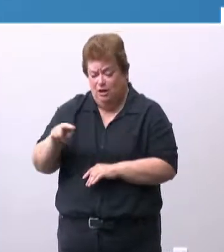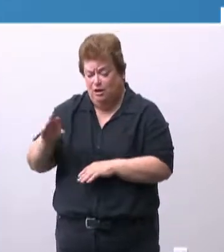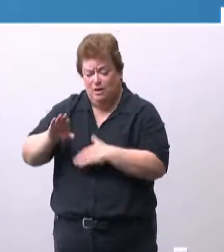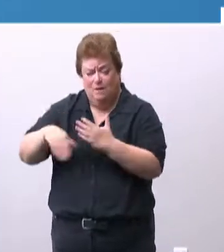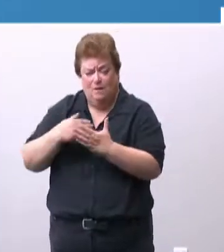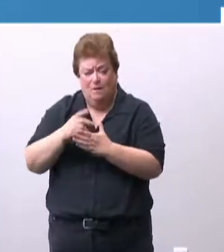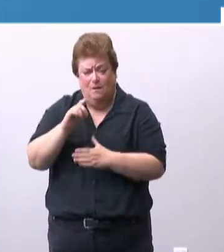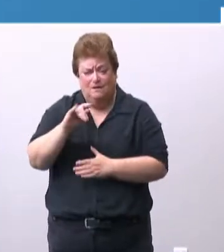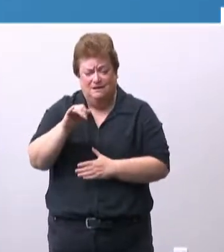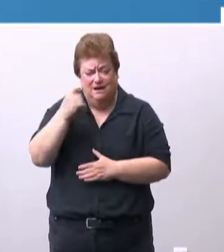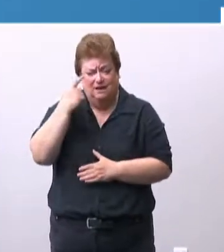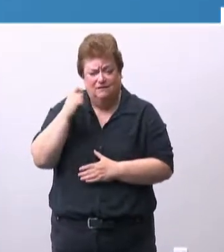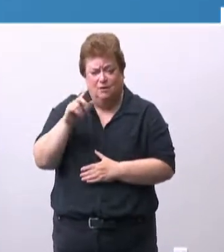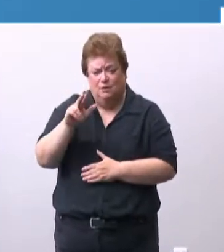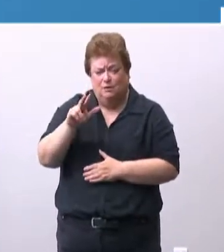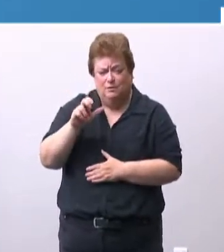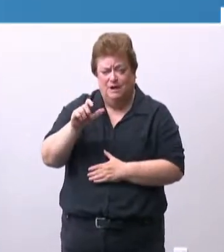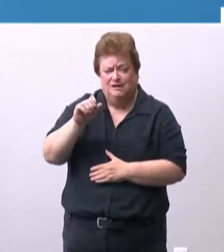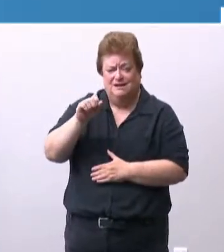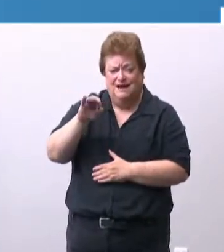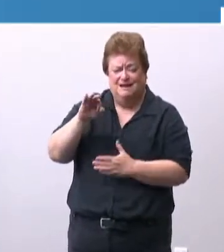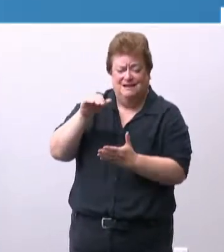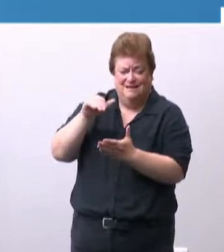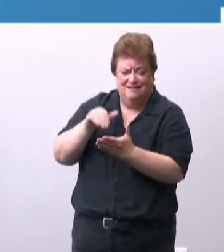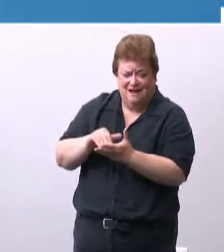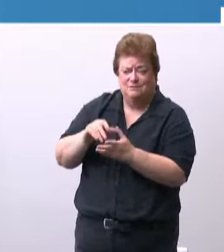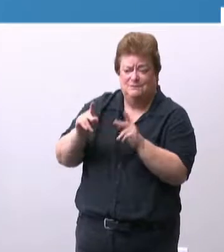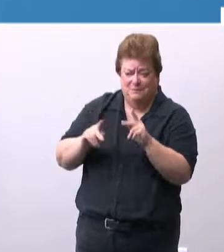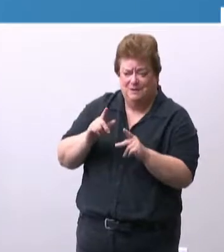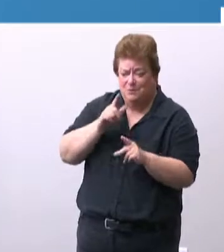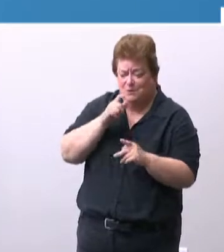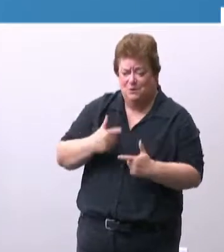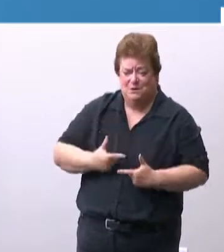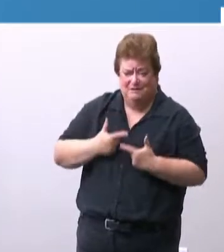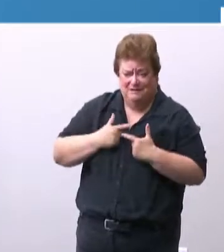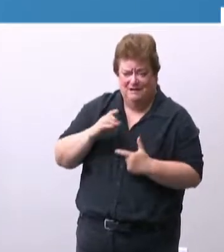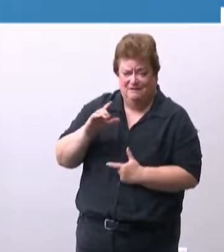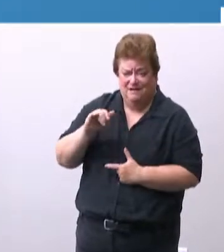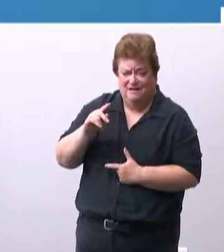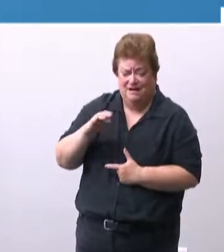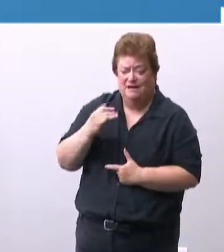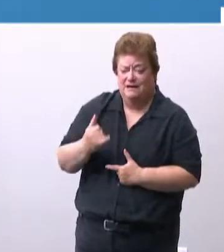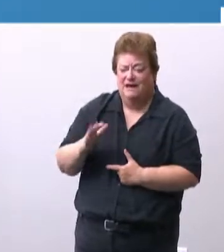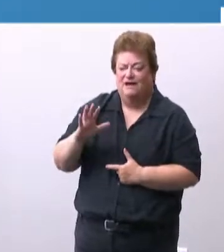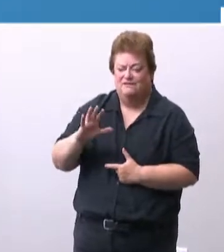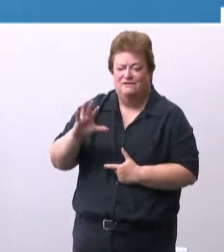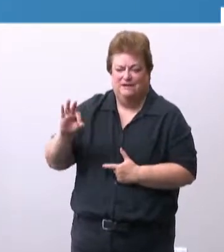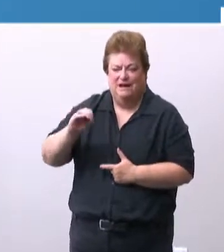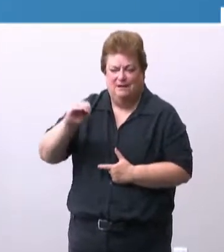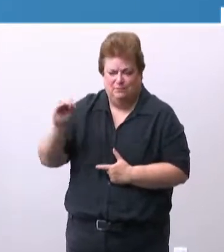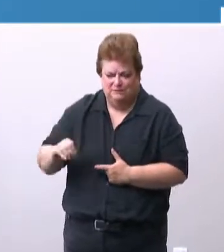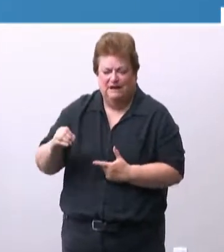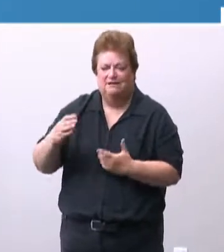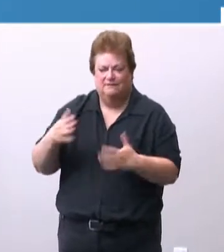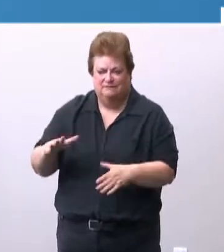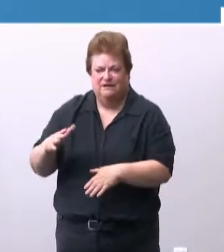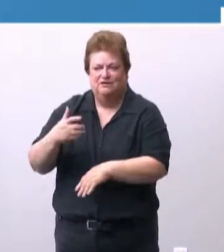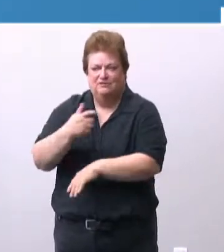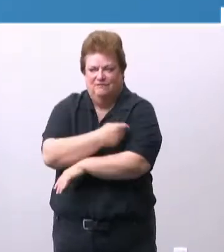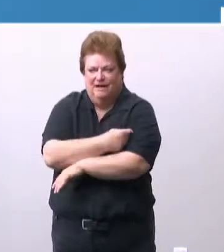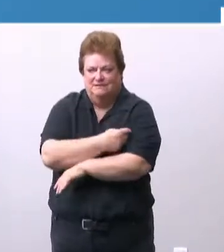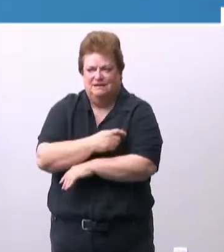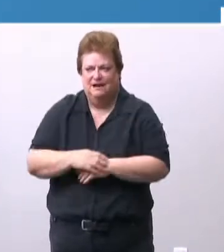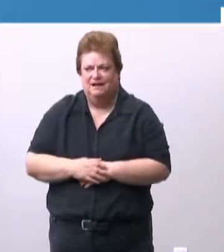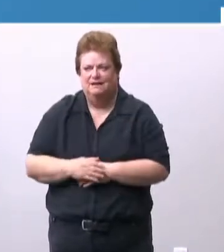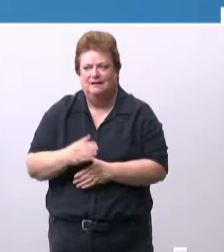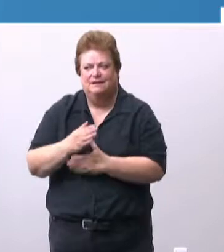all 319,000 Lancaster County residents, 59% are fully vaccinated. Some of those